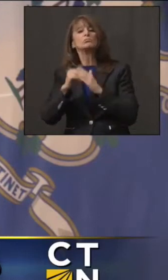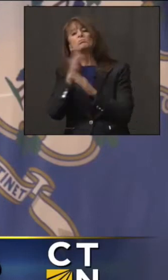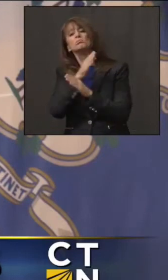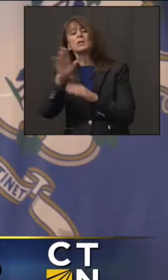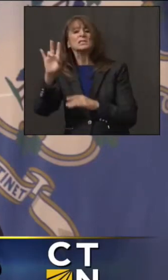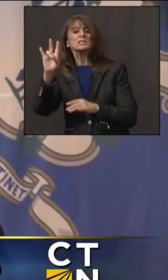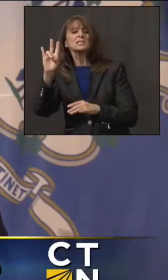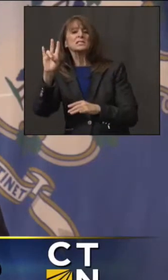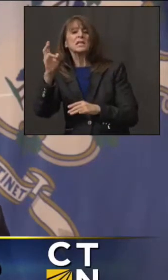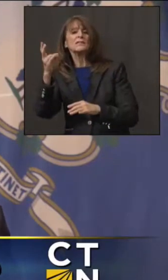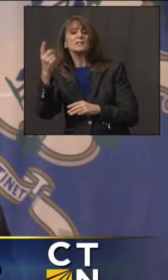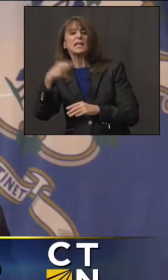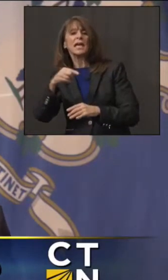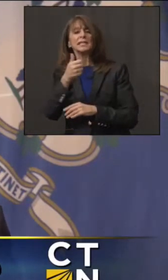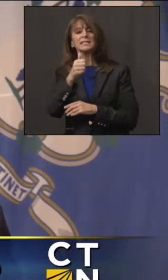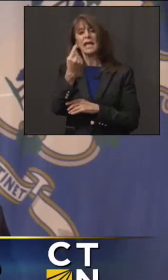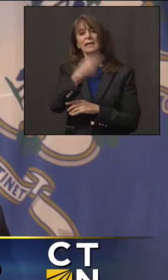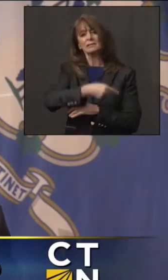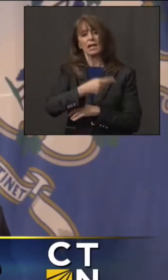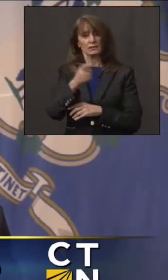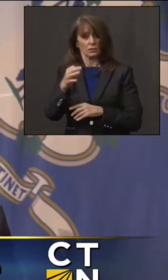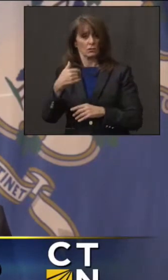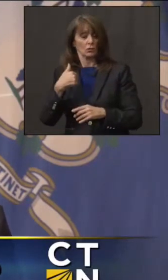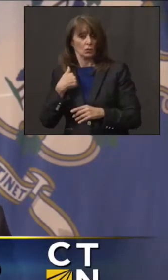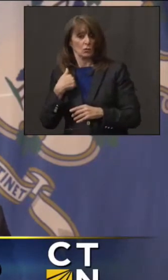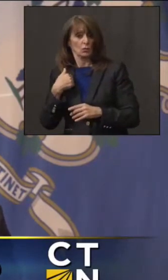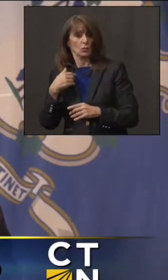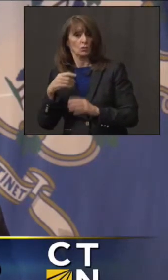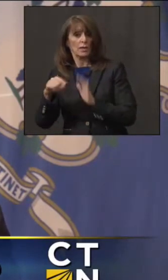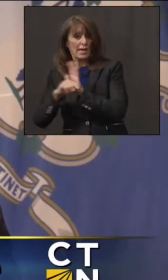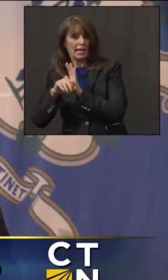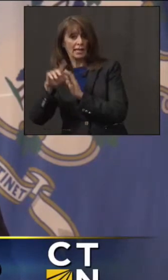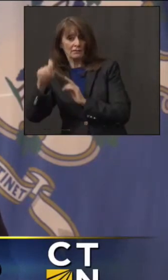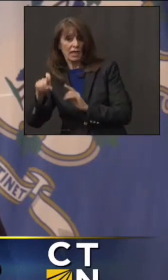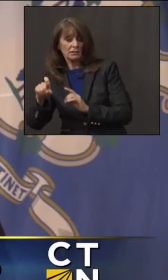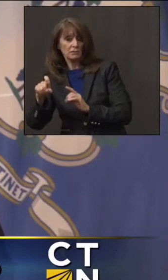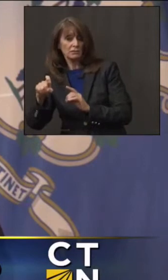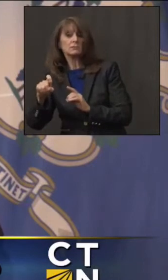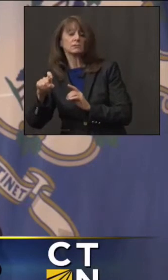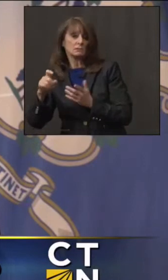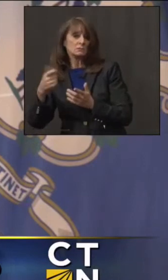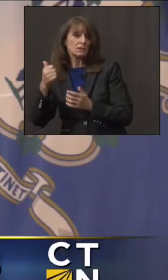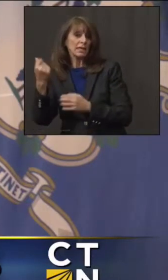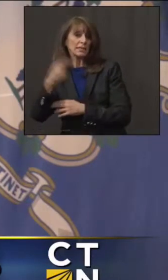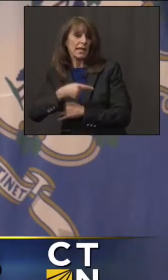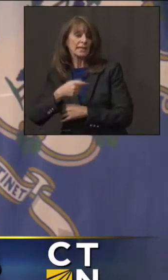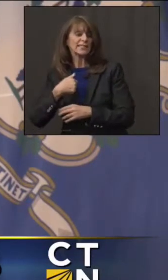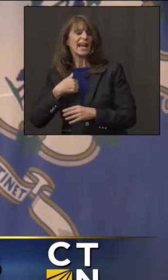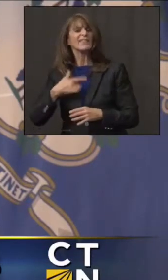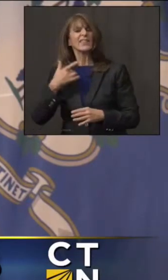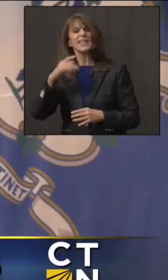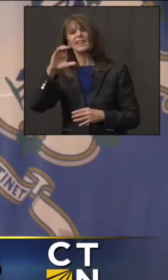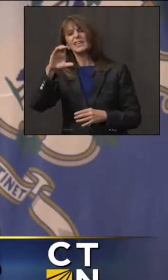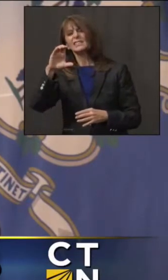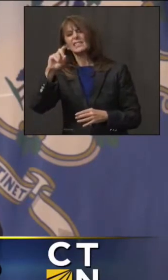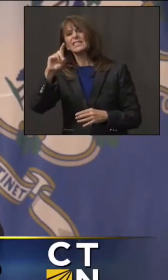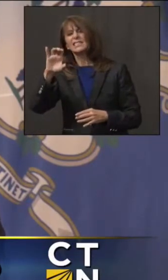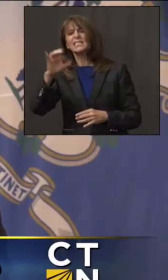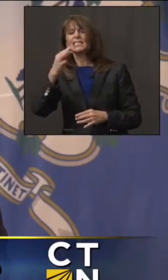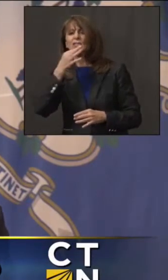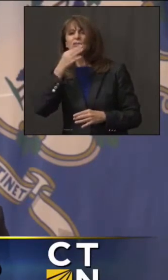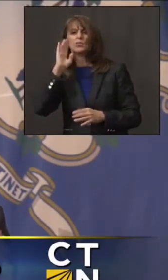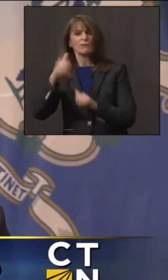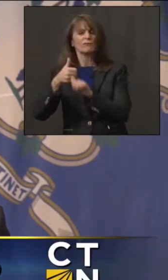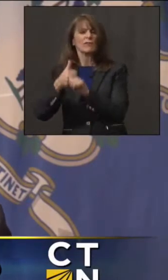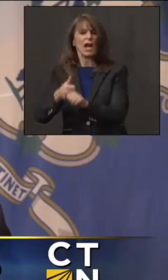depending on whether you have a test positive or a negative test in there or not. And I'd like to think the CDC is going to do something similar